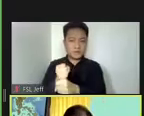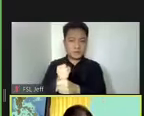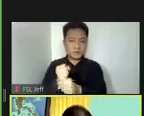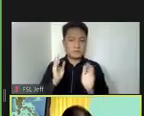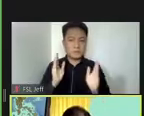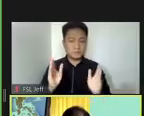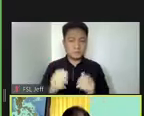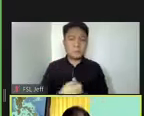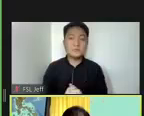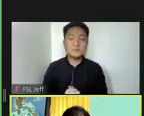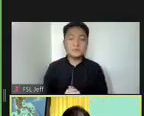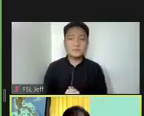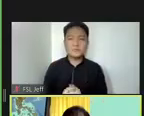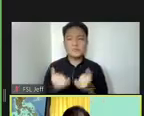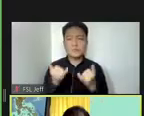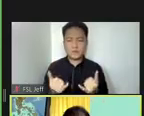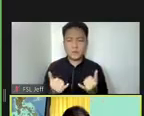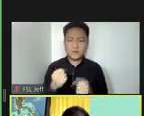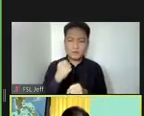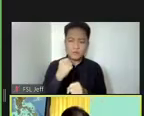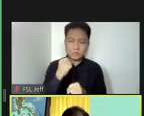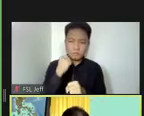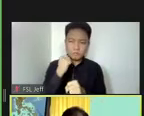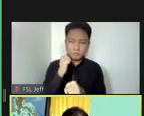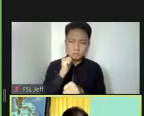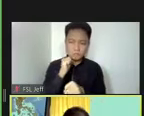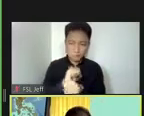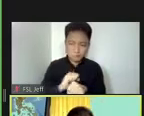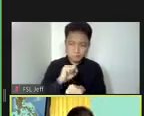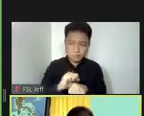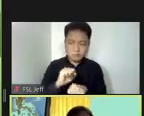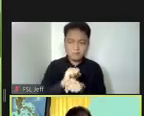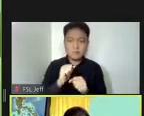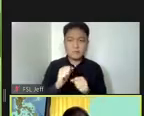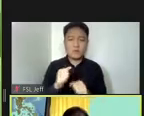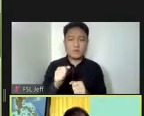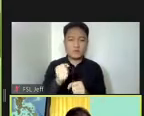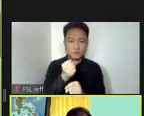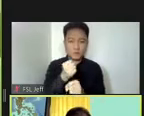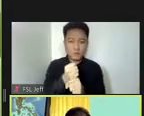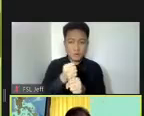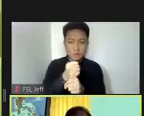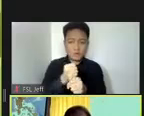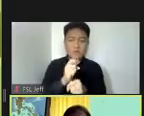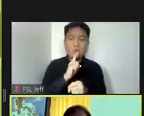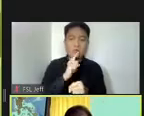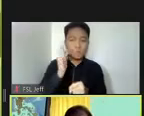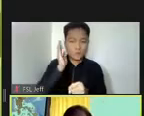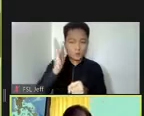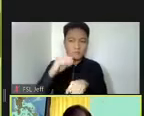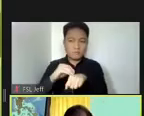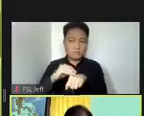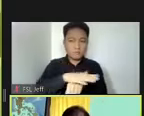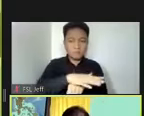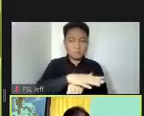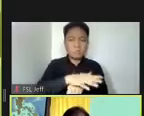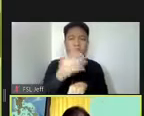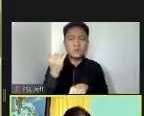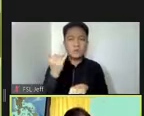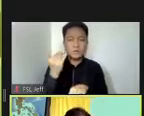commercial production because fewer crops would mean more expensive and lesser quality